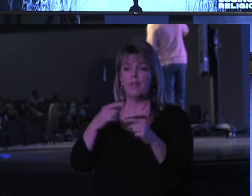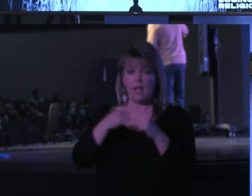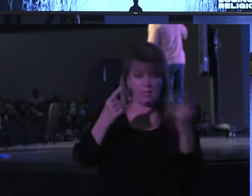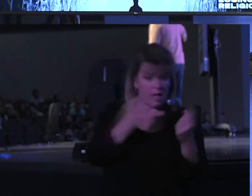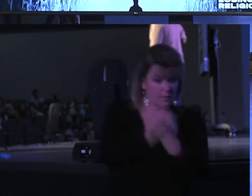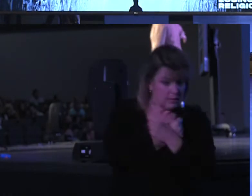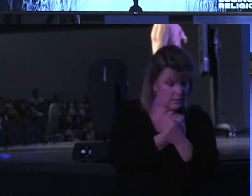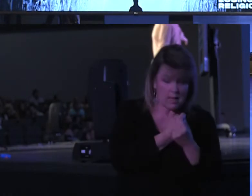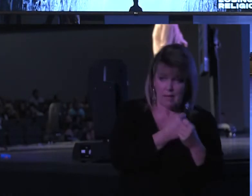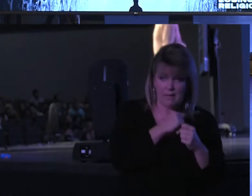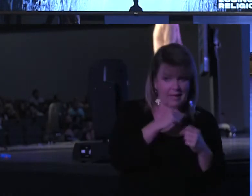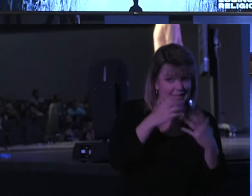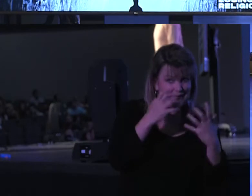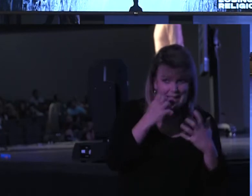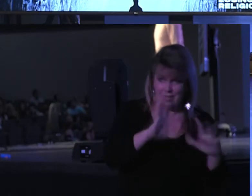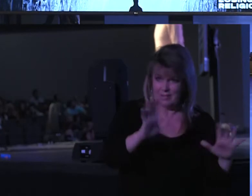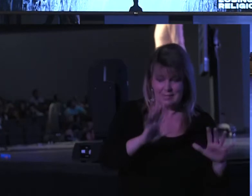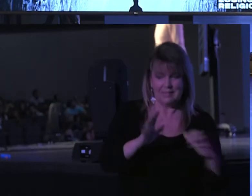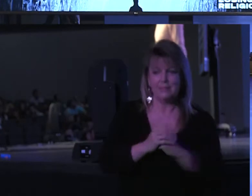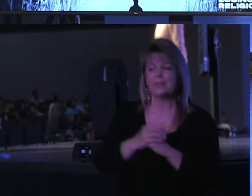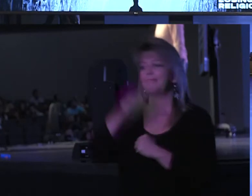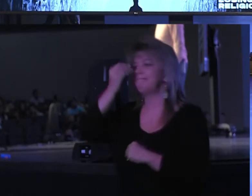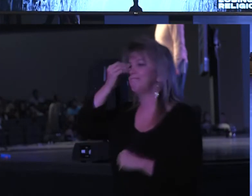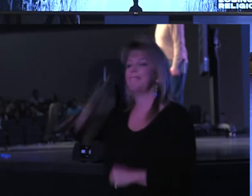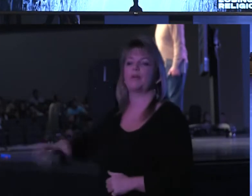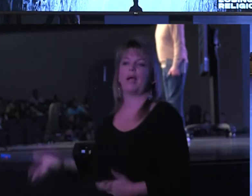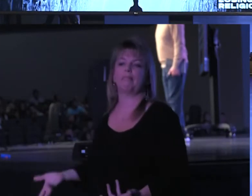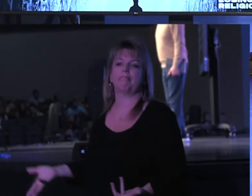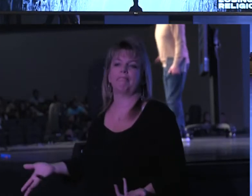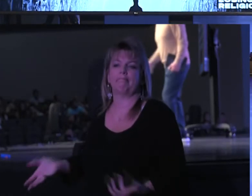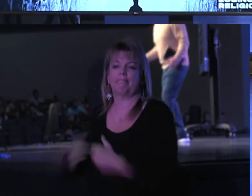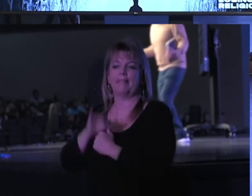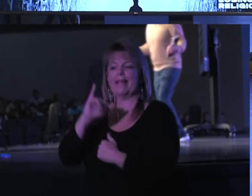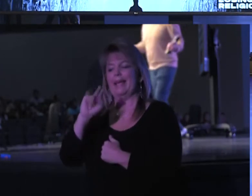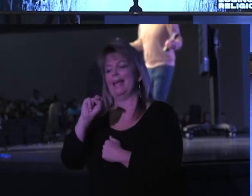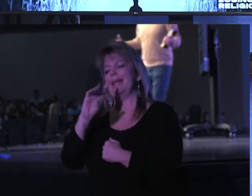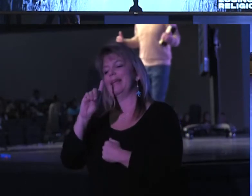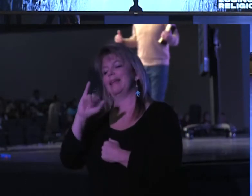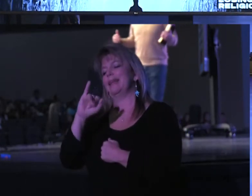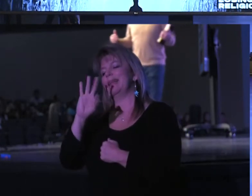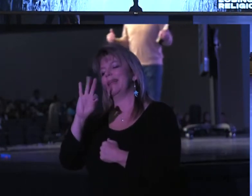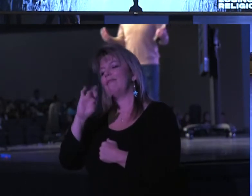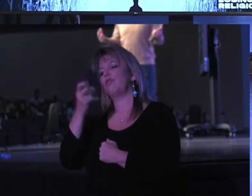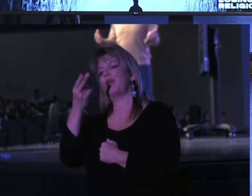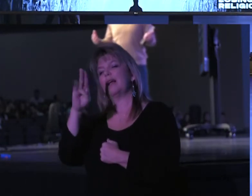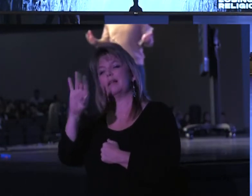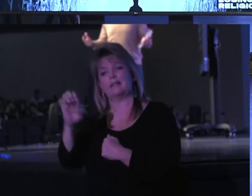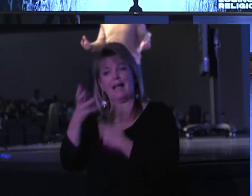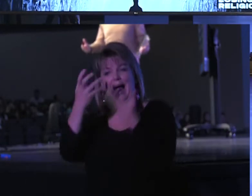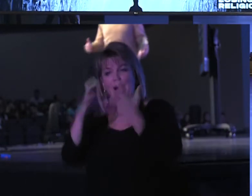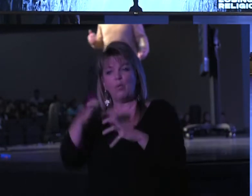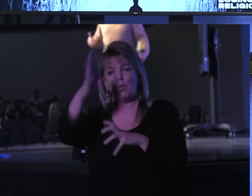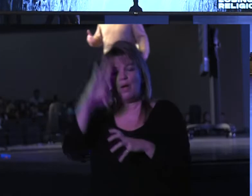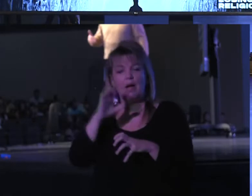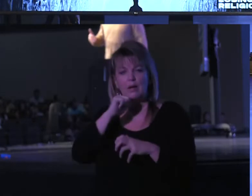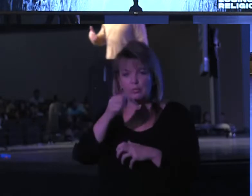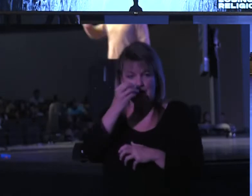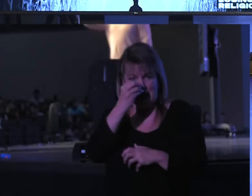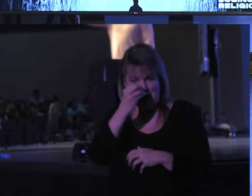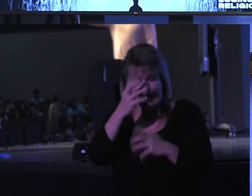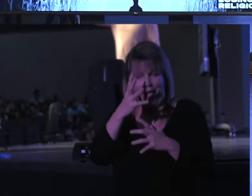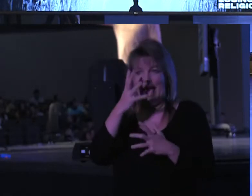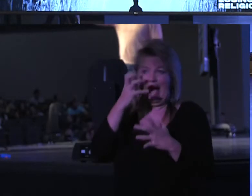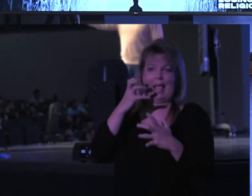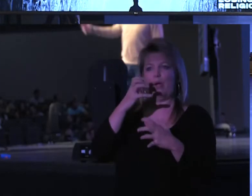not anger, but indifference. See, I don't want a God who's not angry over sin. I don't want a God